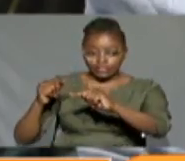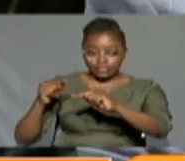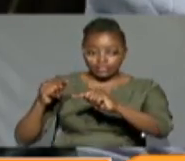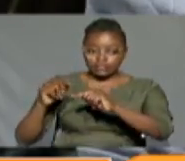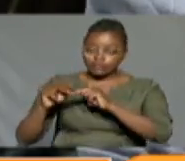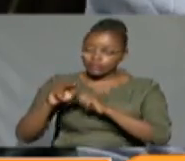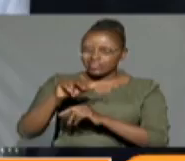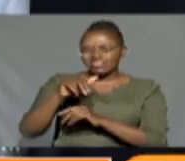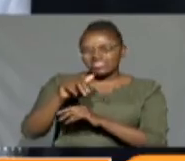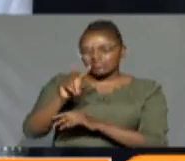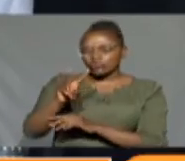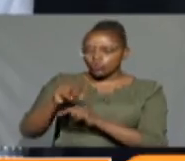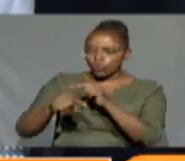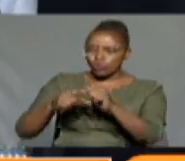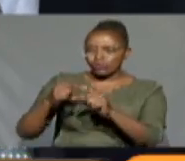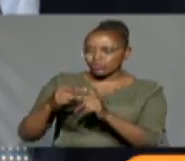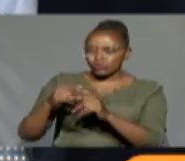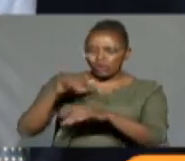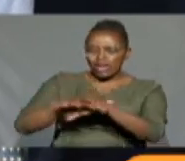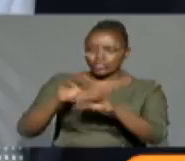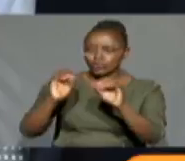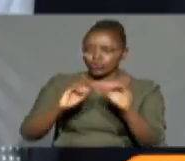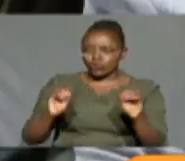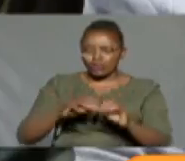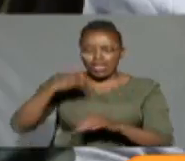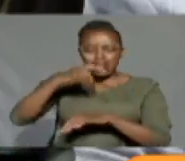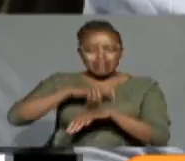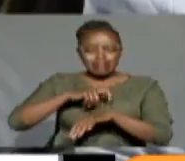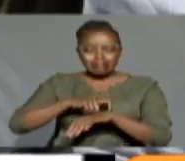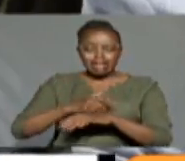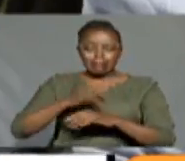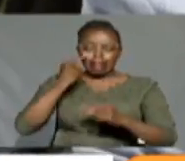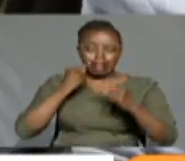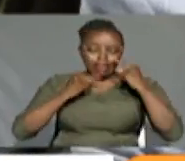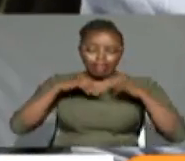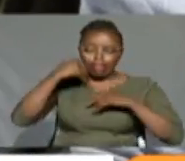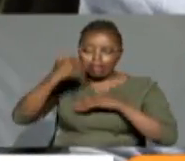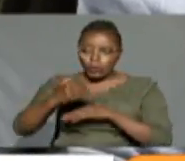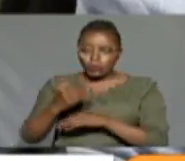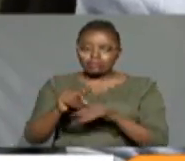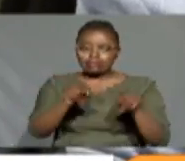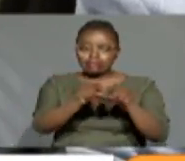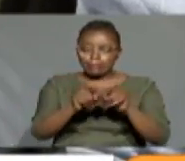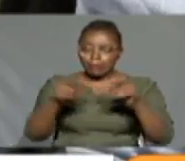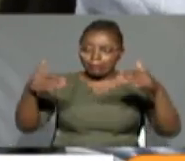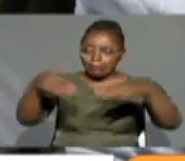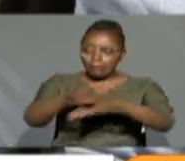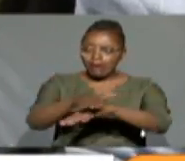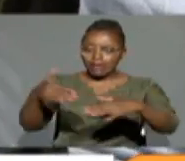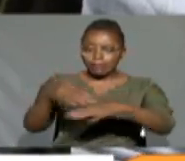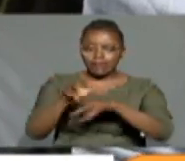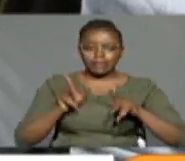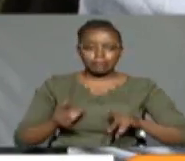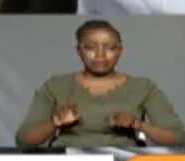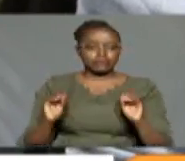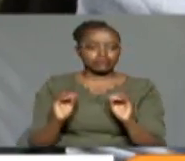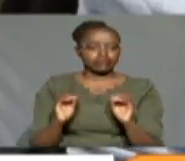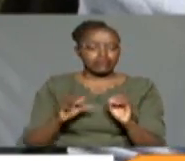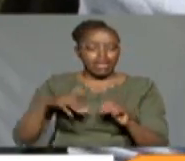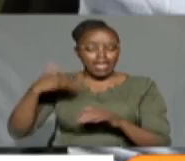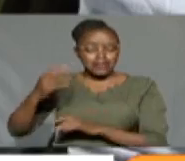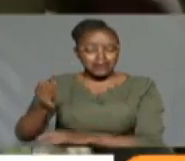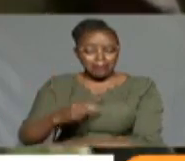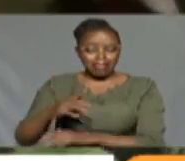still missing. We cannot keep on crying every other day. We cannot keep on barring people. Months